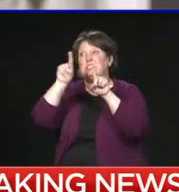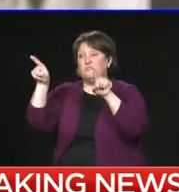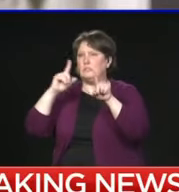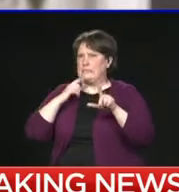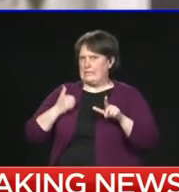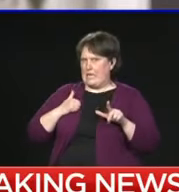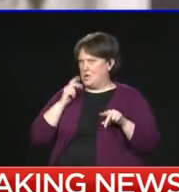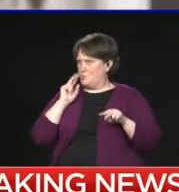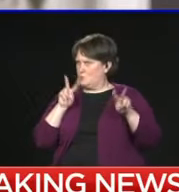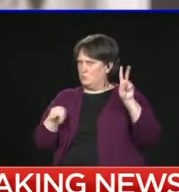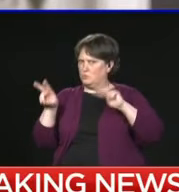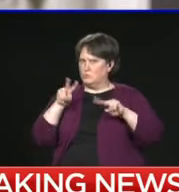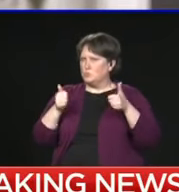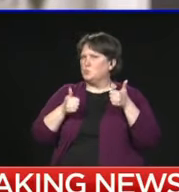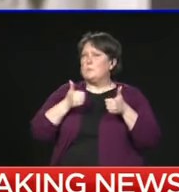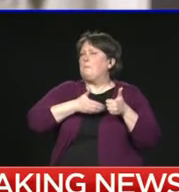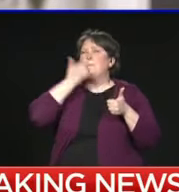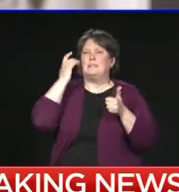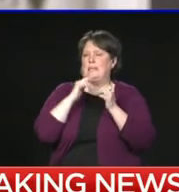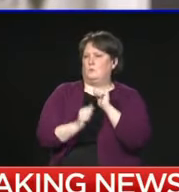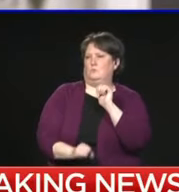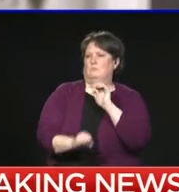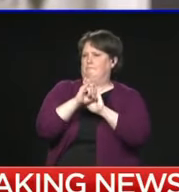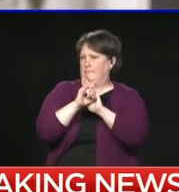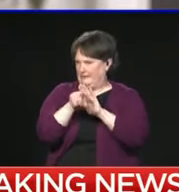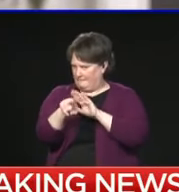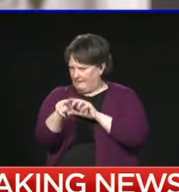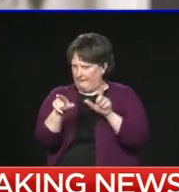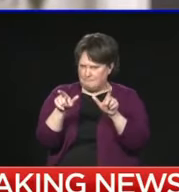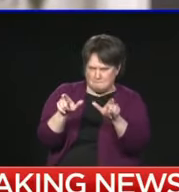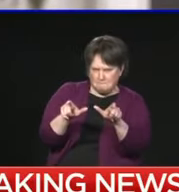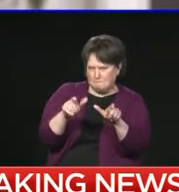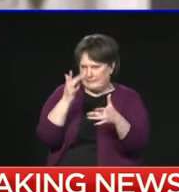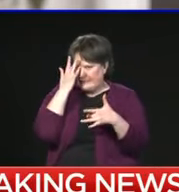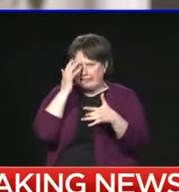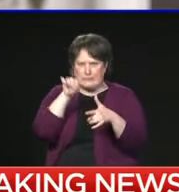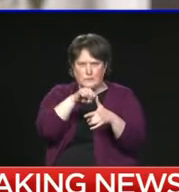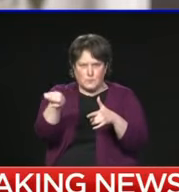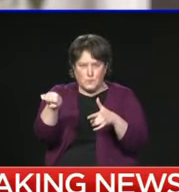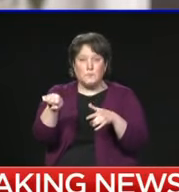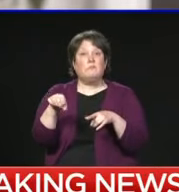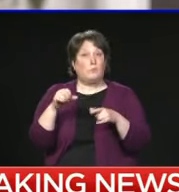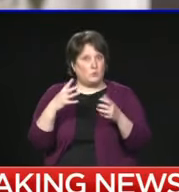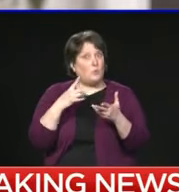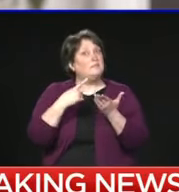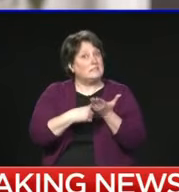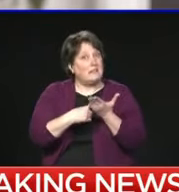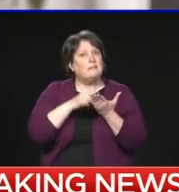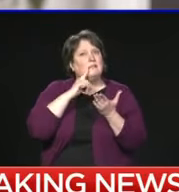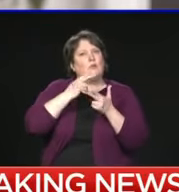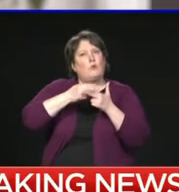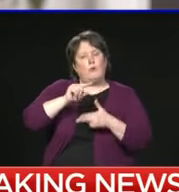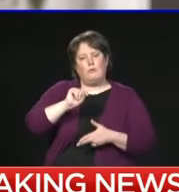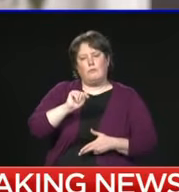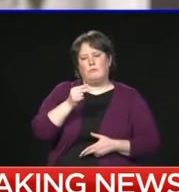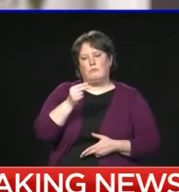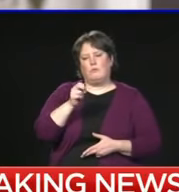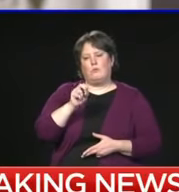continue to look at what is the best way to keep Canadians safe. There have been a lot of discussion around thermal screening and